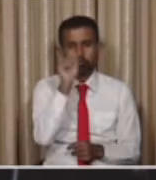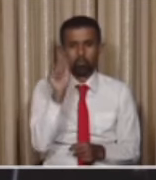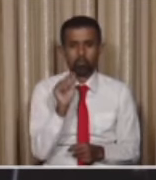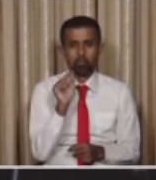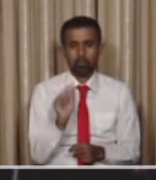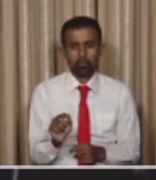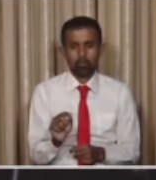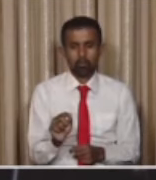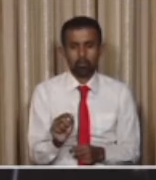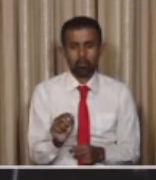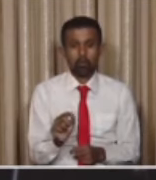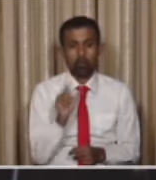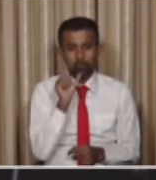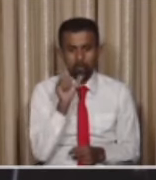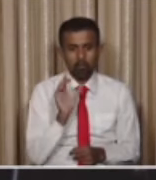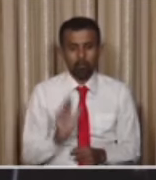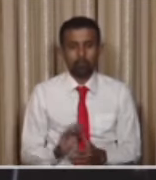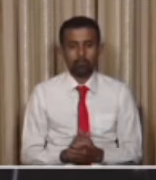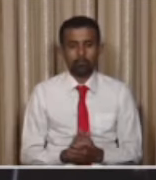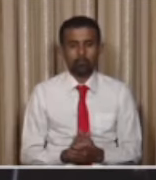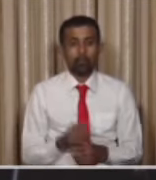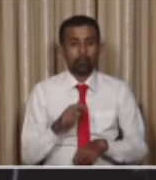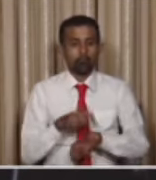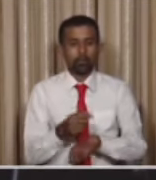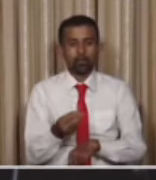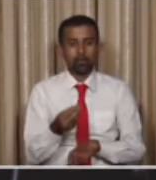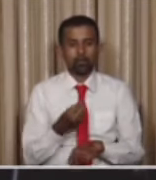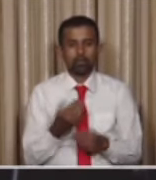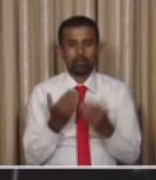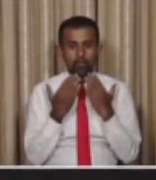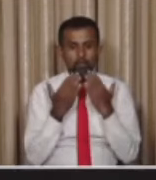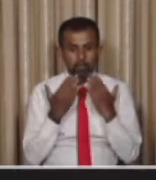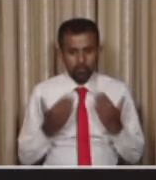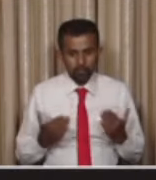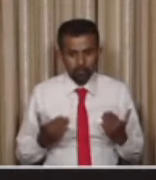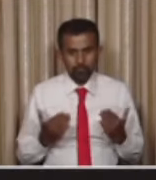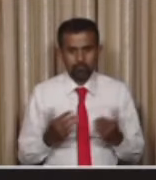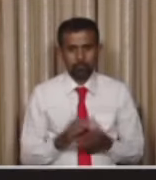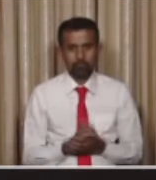sambandhayen clarify karanna one me welawa dunnata obuthumata ithama stuti hoy stuti karu ajith mana